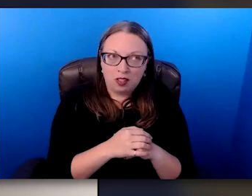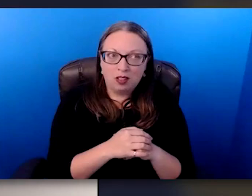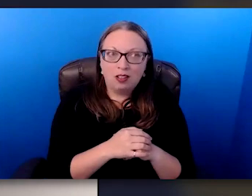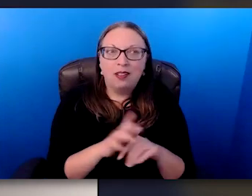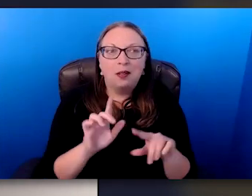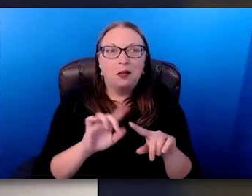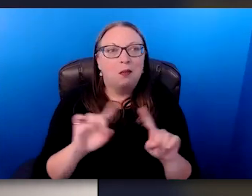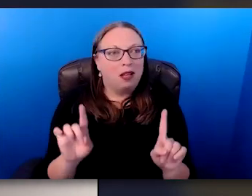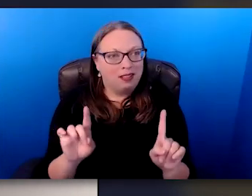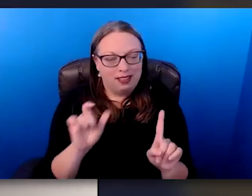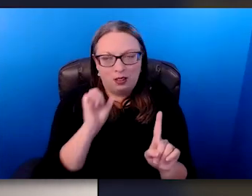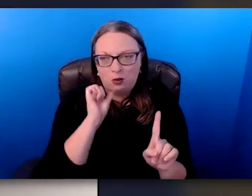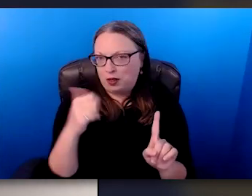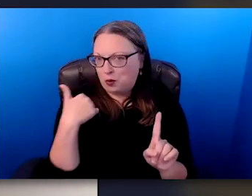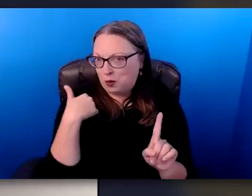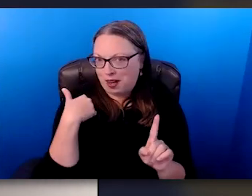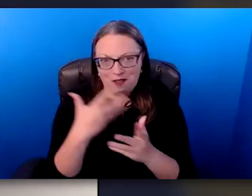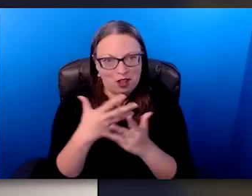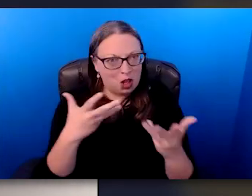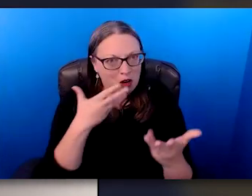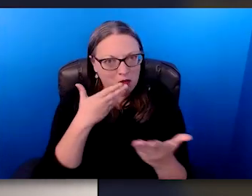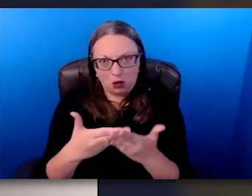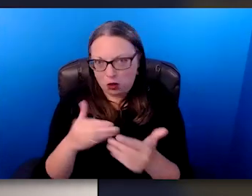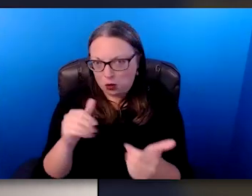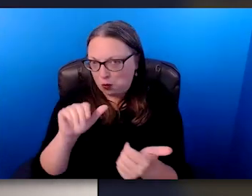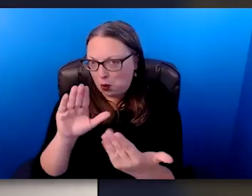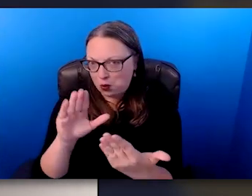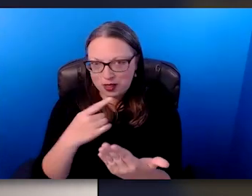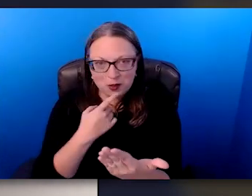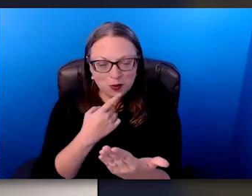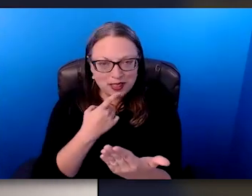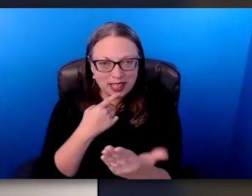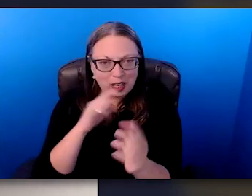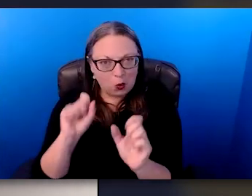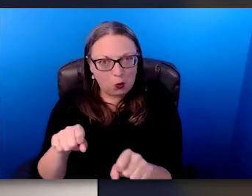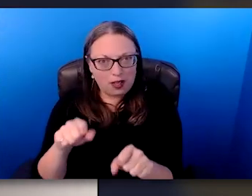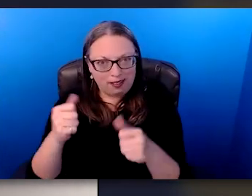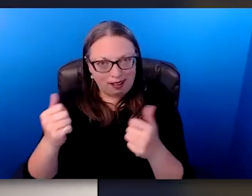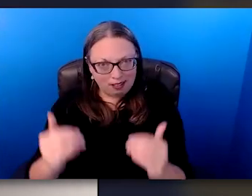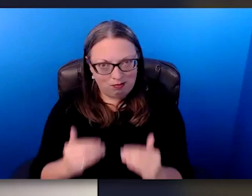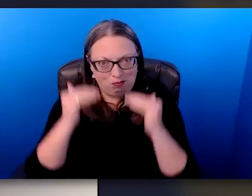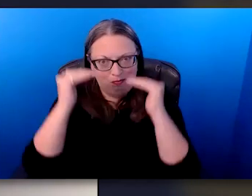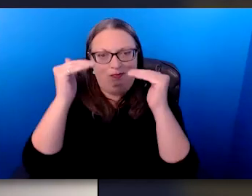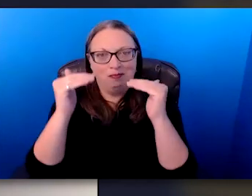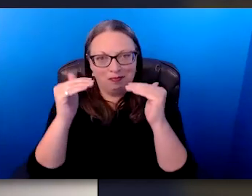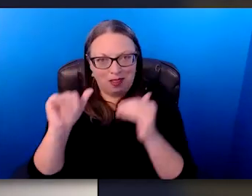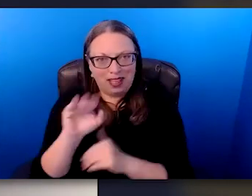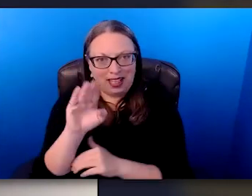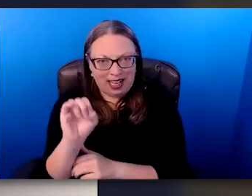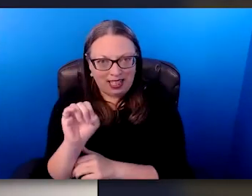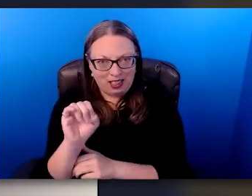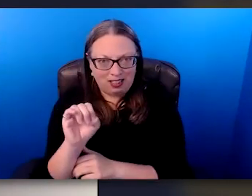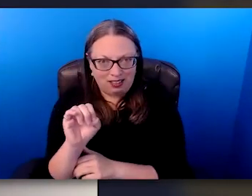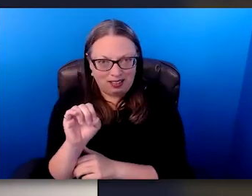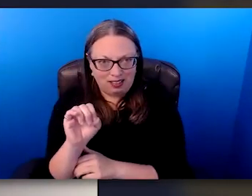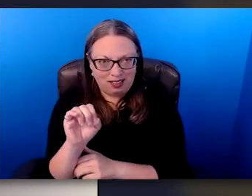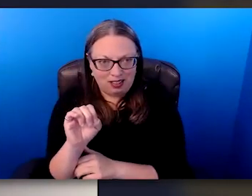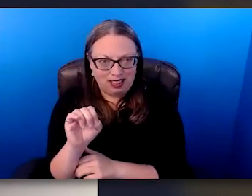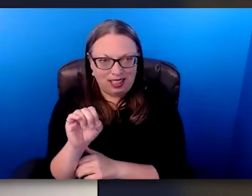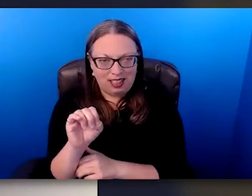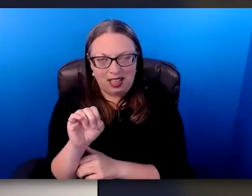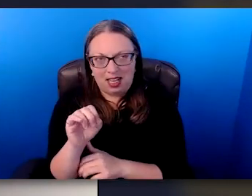We don't have a lot of good ways to say we can bring a case forward, right? We don't allow detectors, or